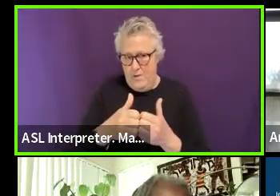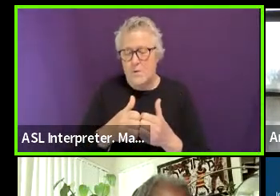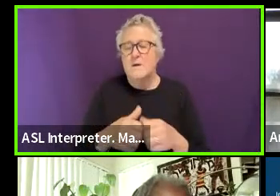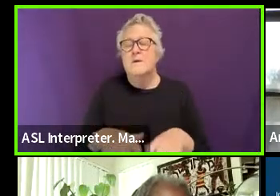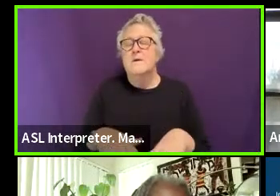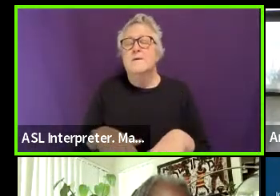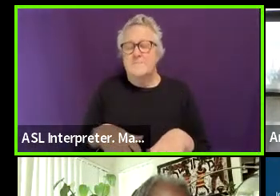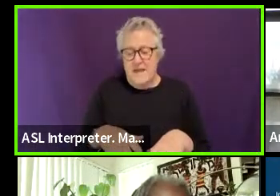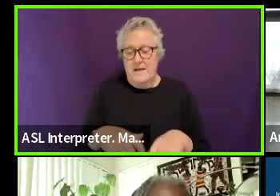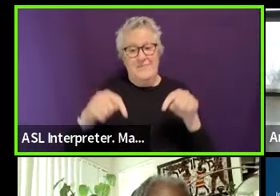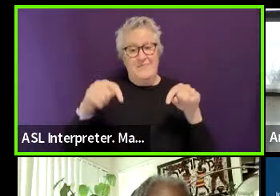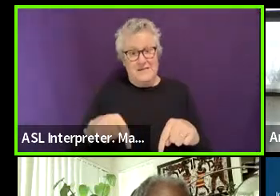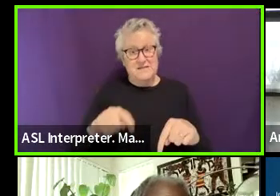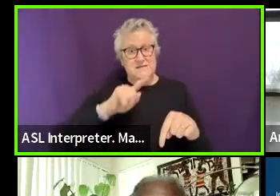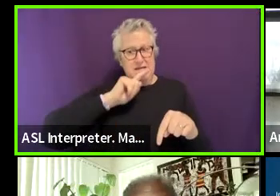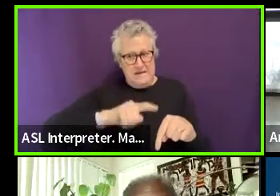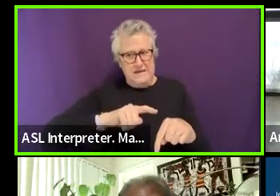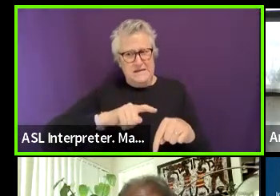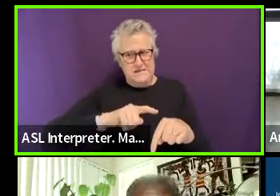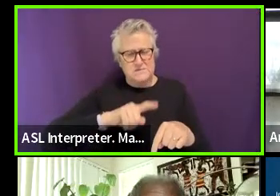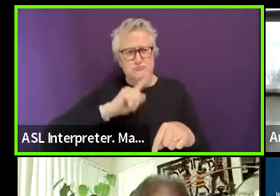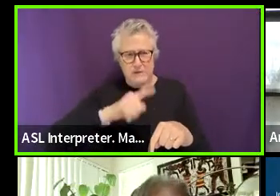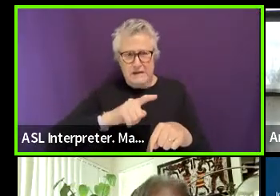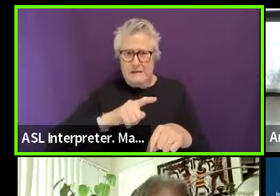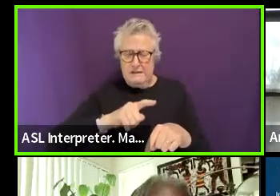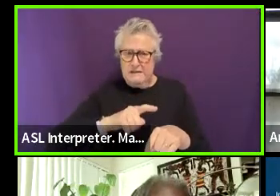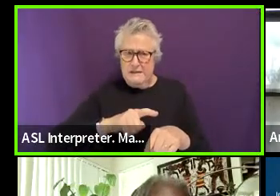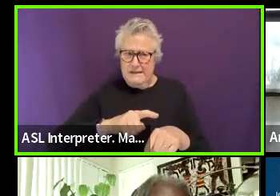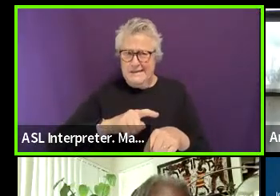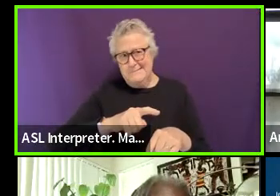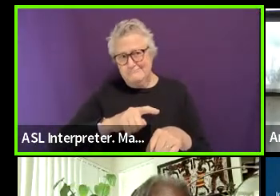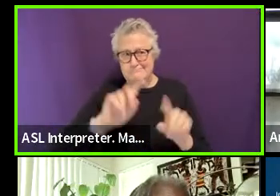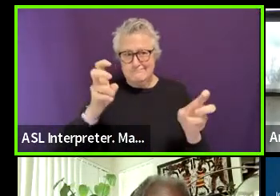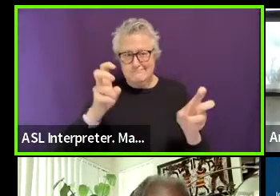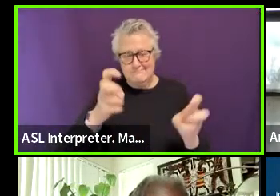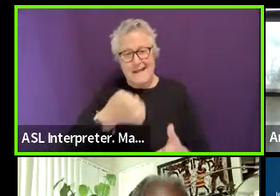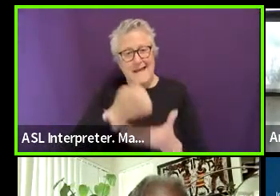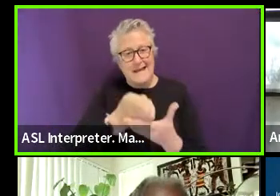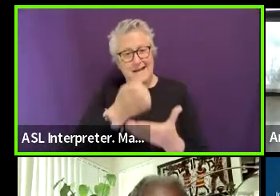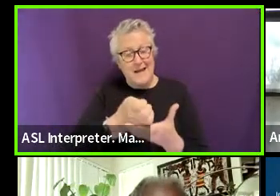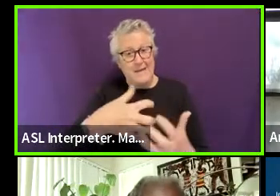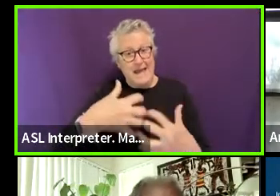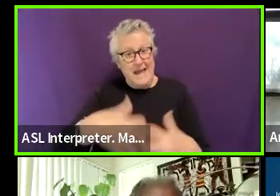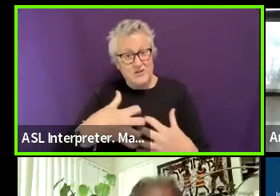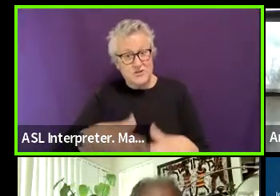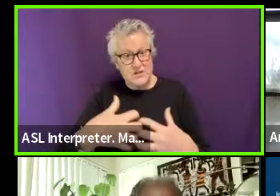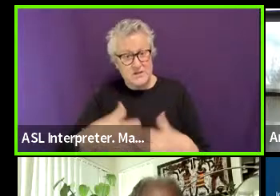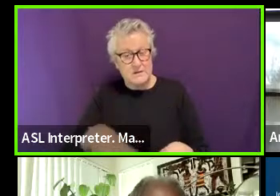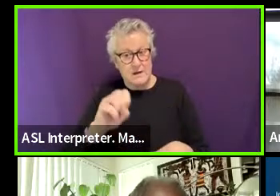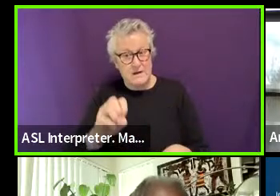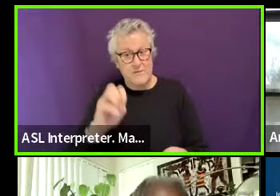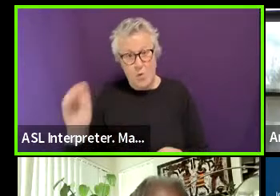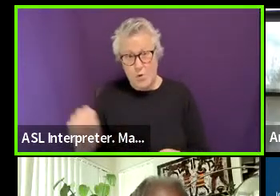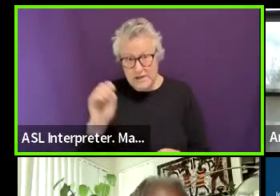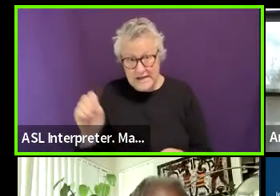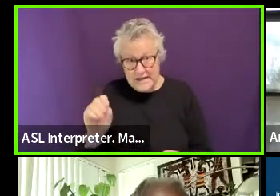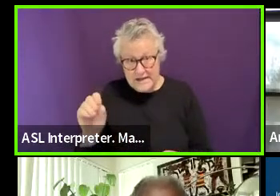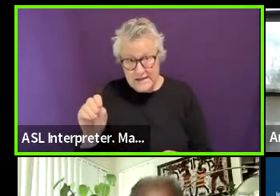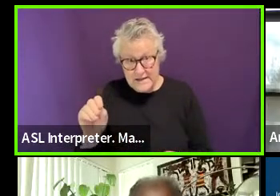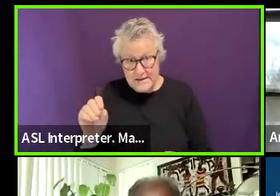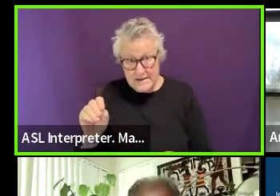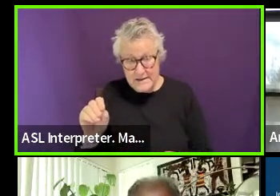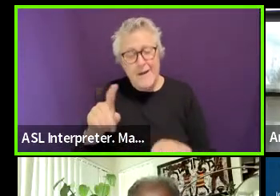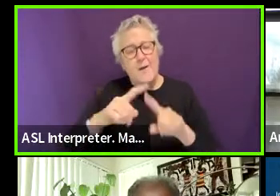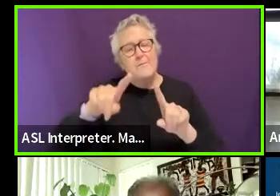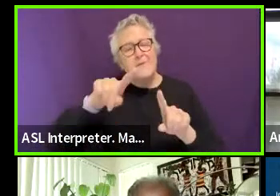of Oregon, but it's also about the people of Oregon and Washington. It's not just a freeway. We